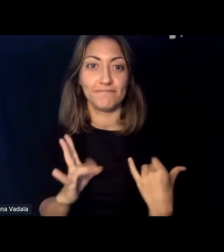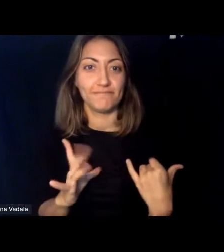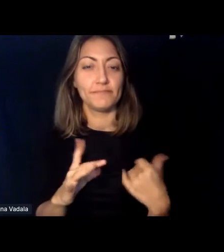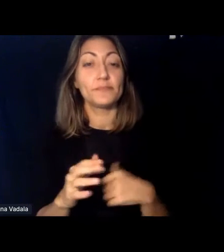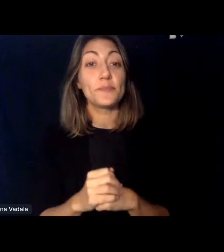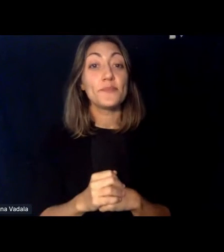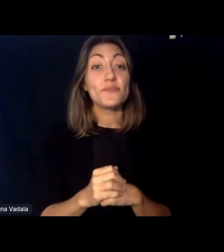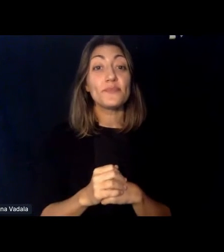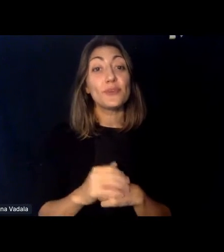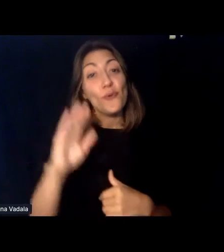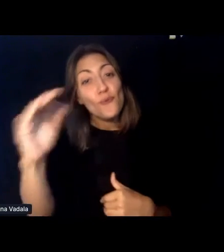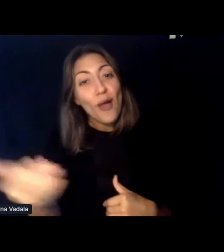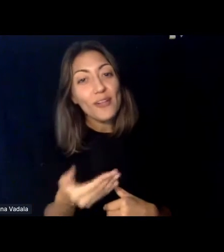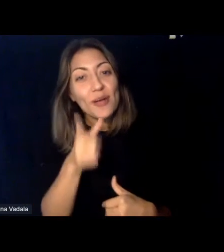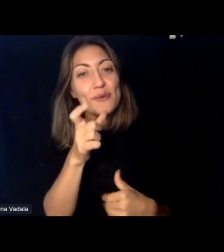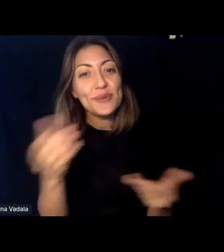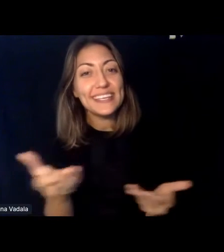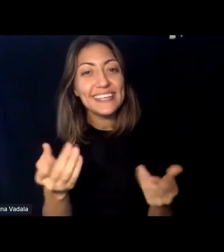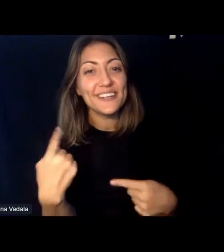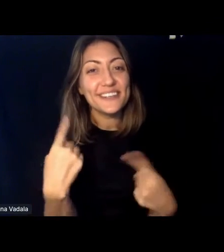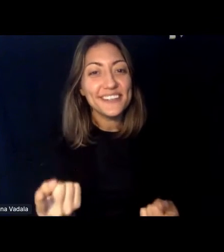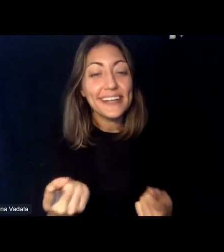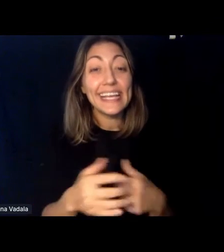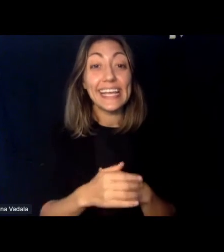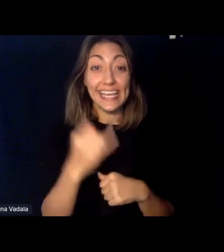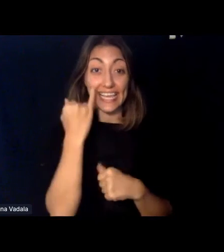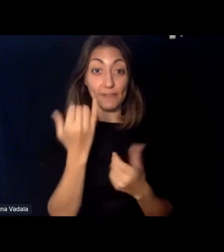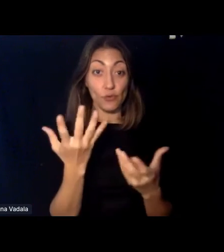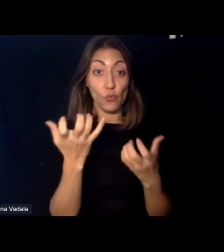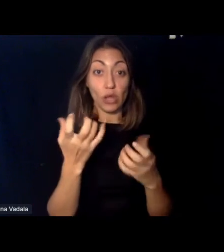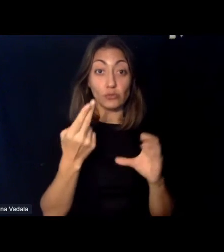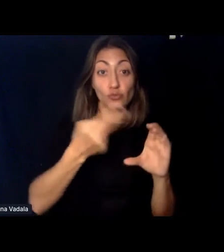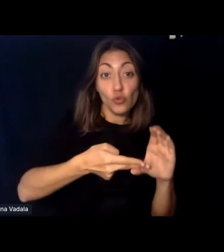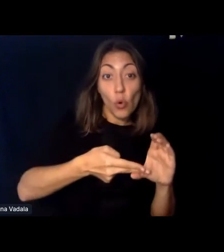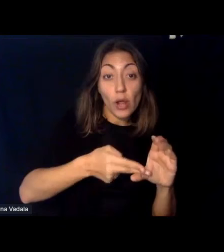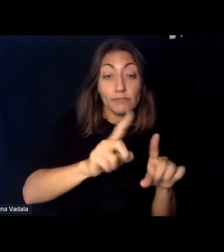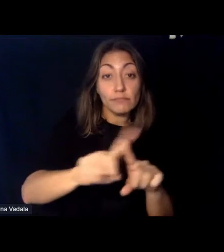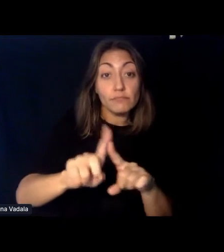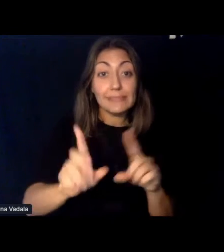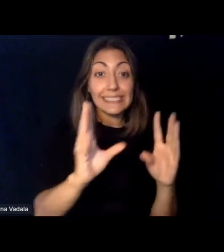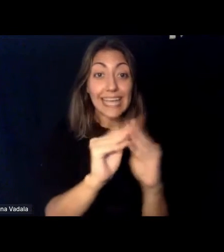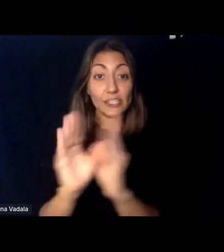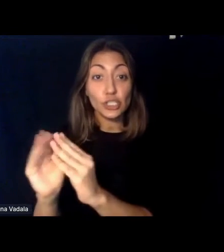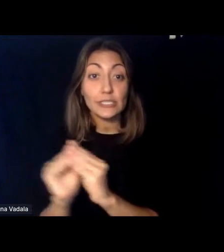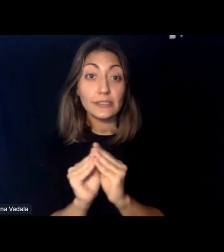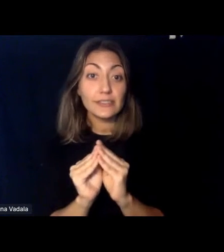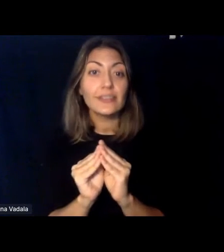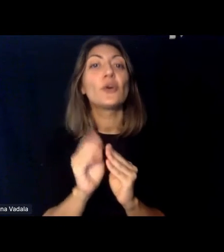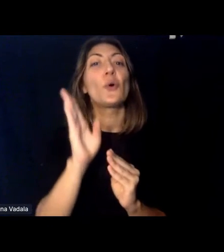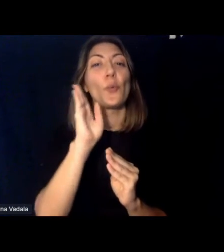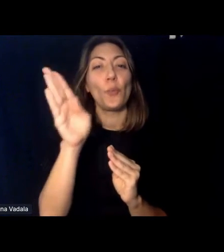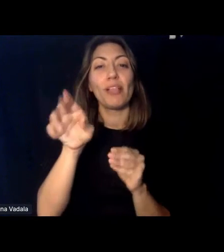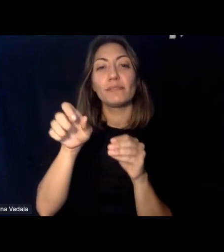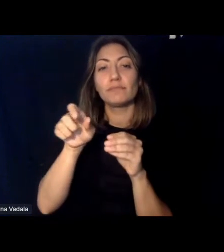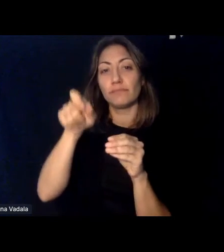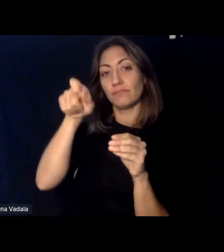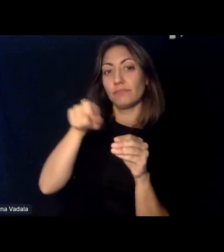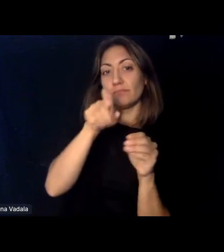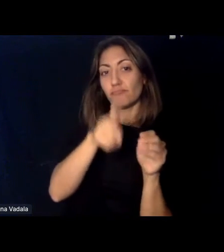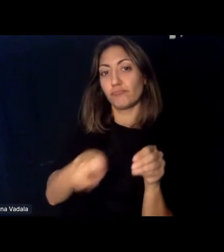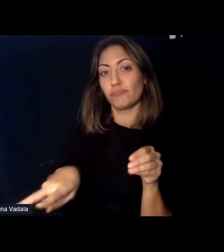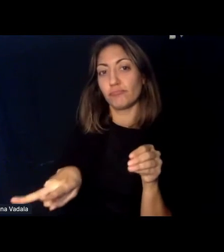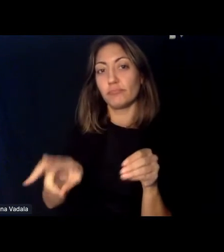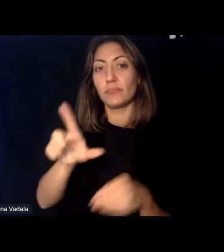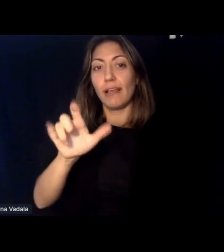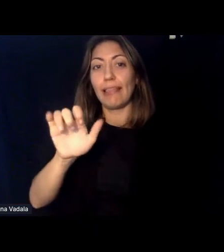come, we will drop a link right now in the chat box so that you can join. And it will bring you